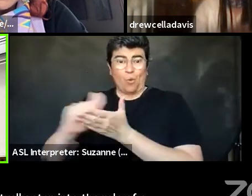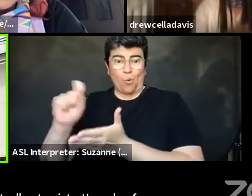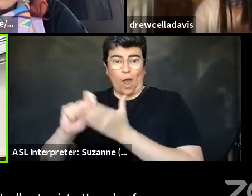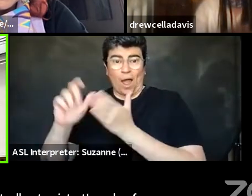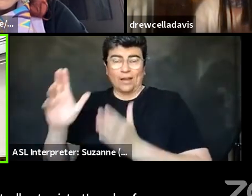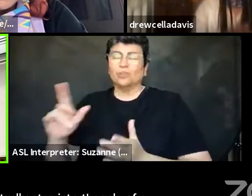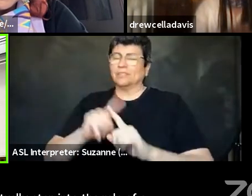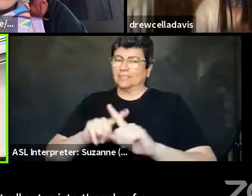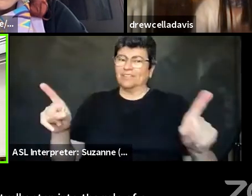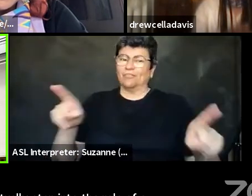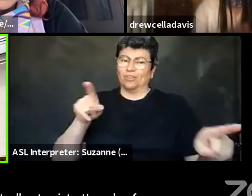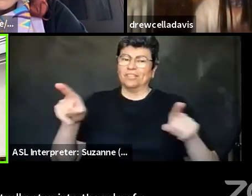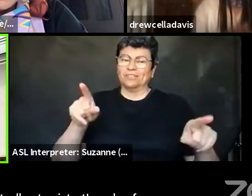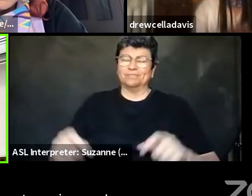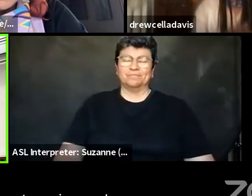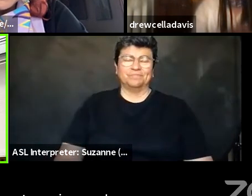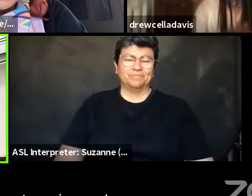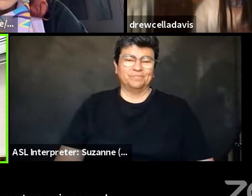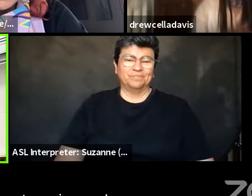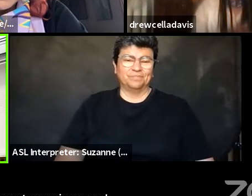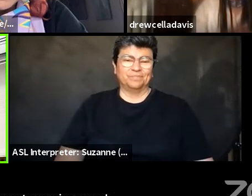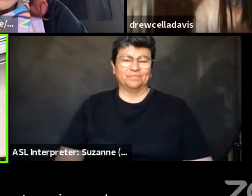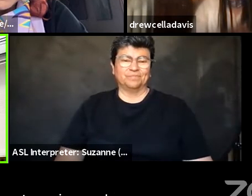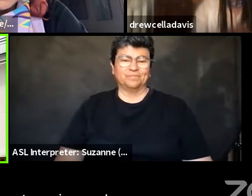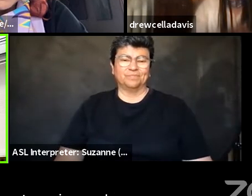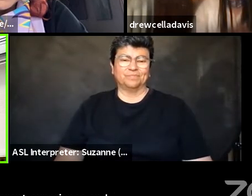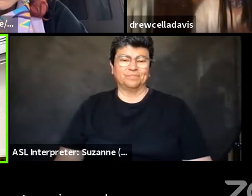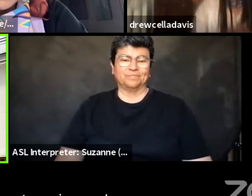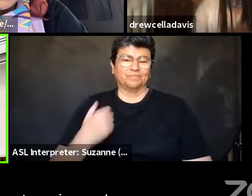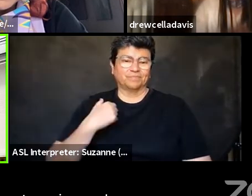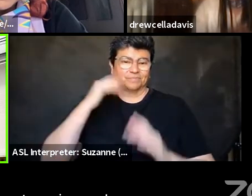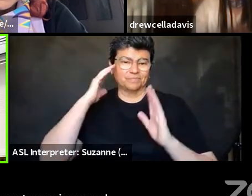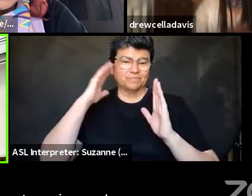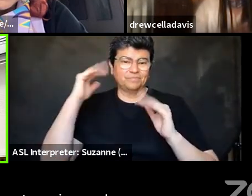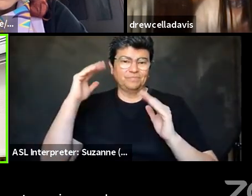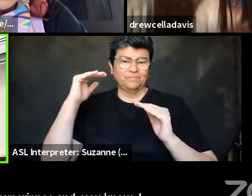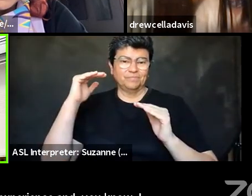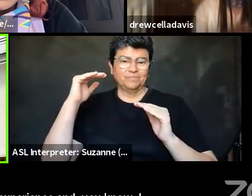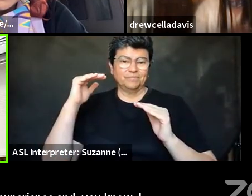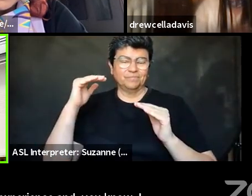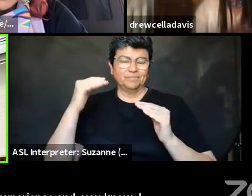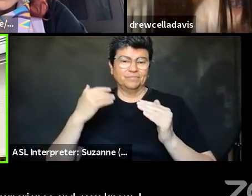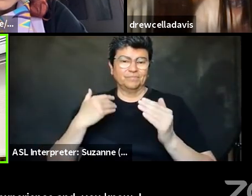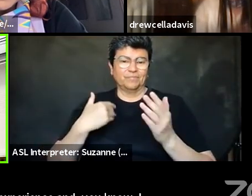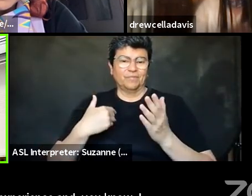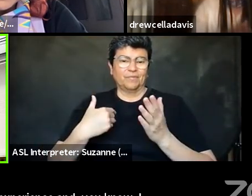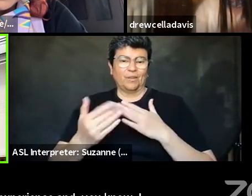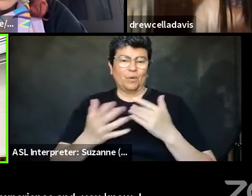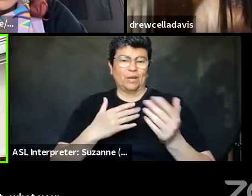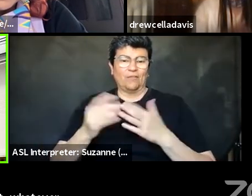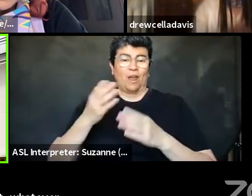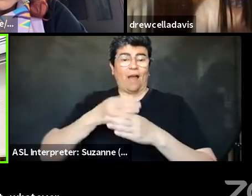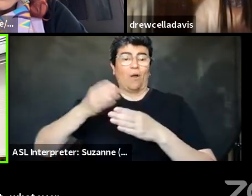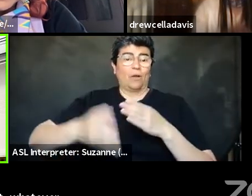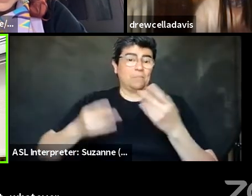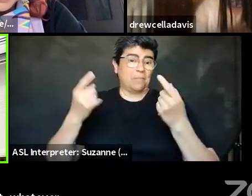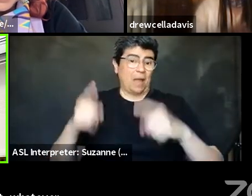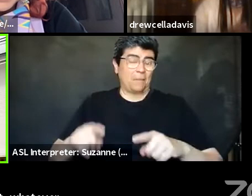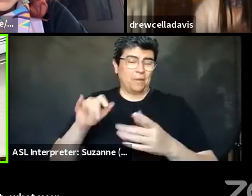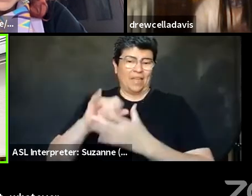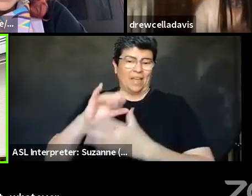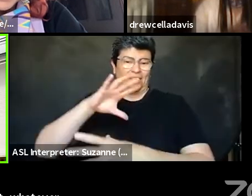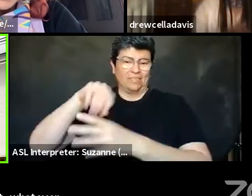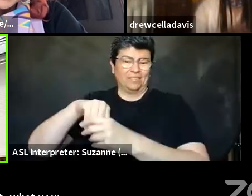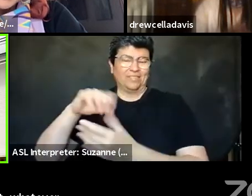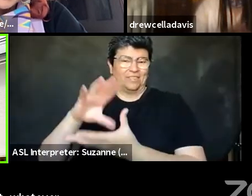very different experience. And, you know, I just hope that whatever the outcome is, that the stories I'm